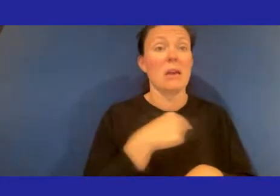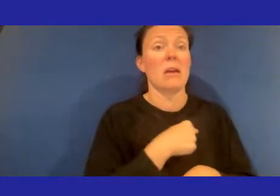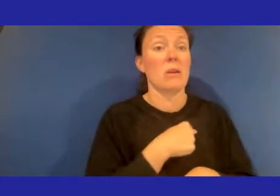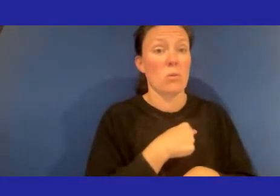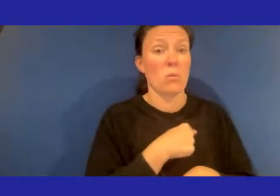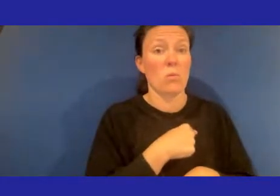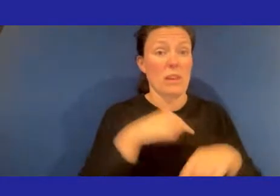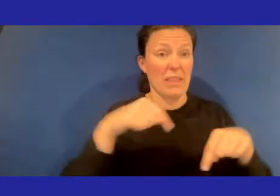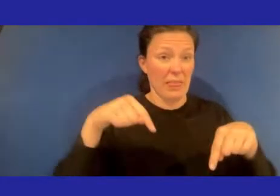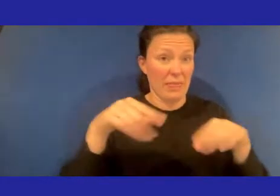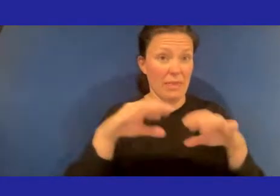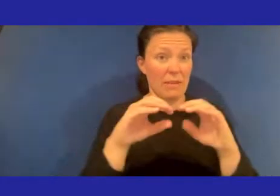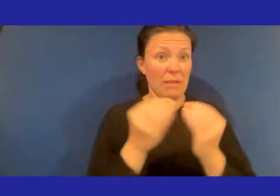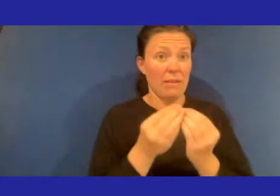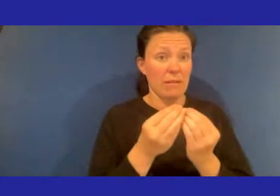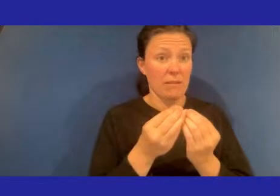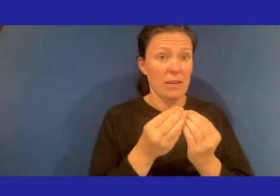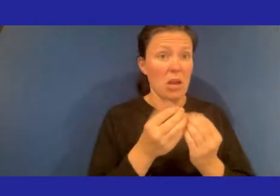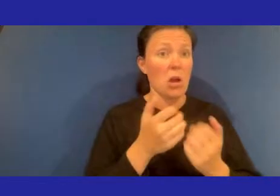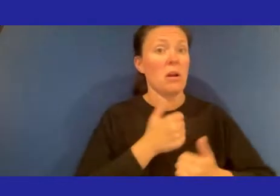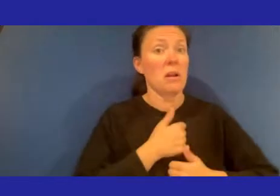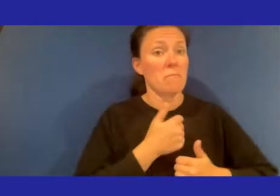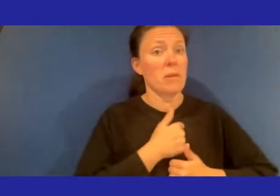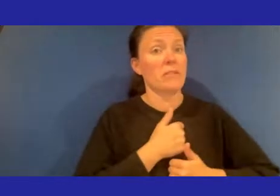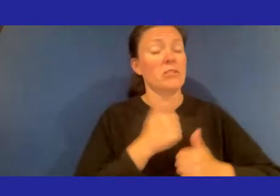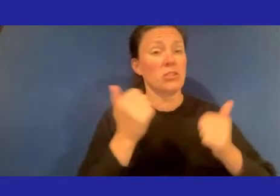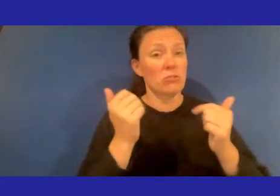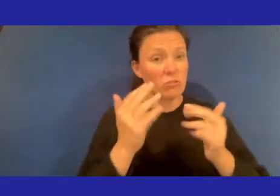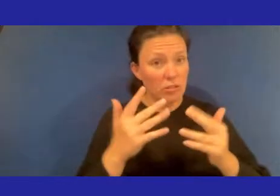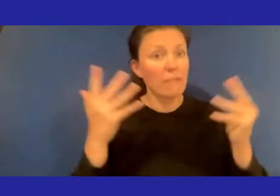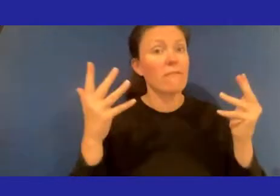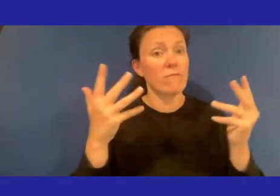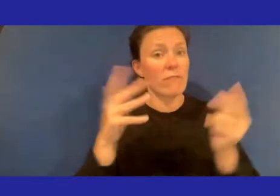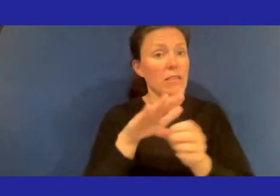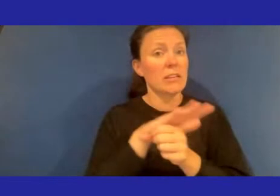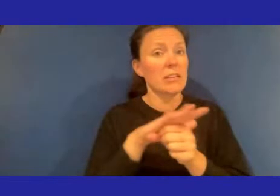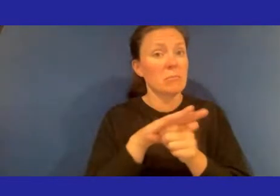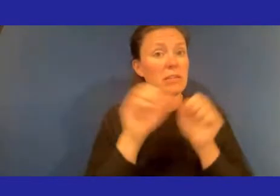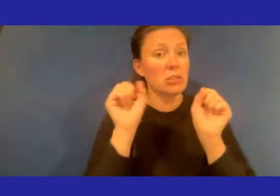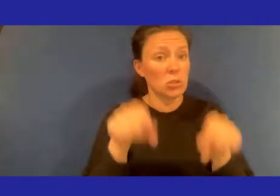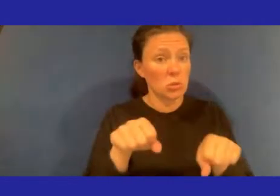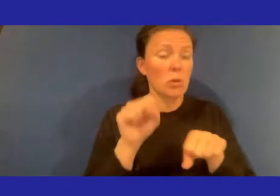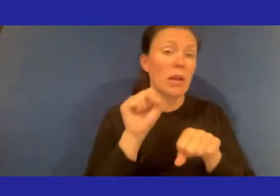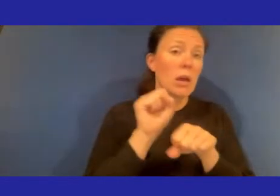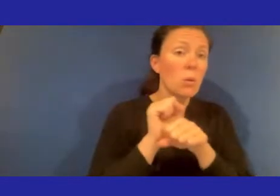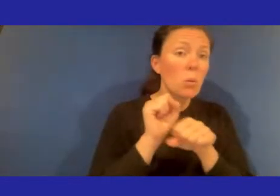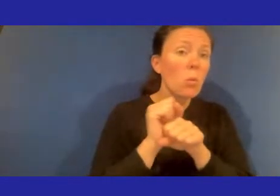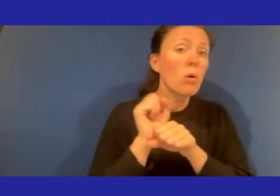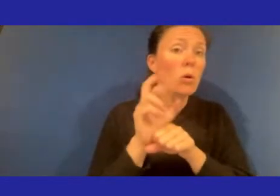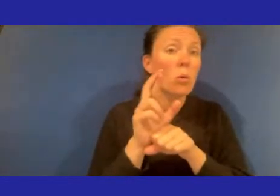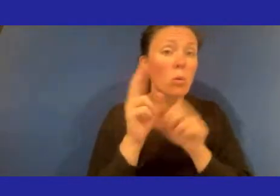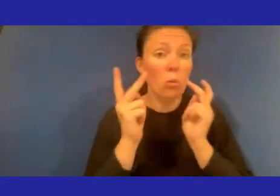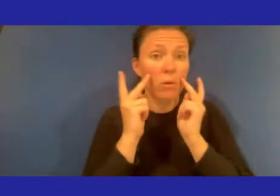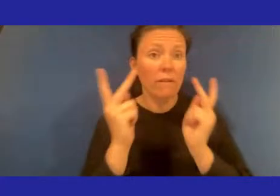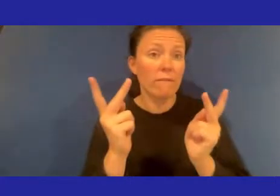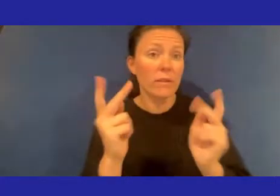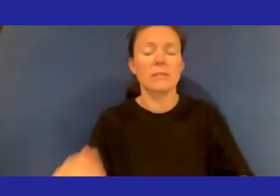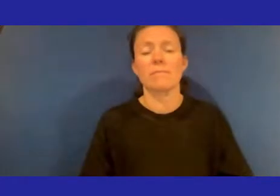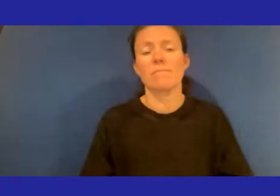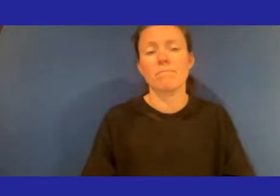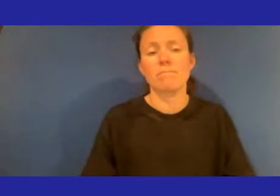organization a military-friendly place to work and to visit in terms of our hospitals. There are other